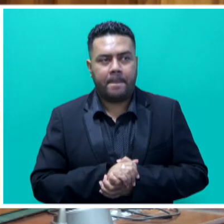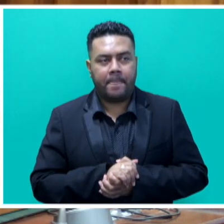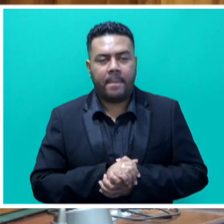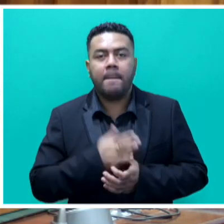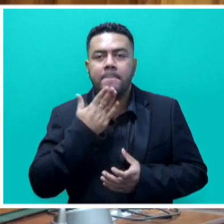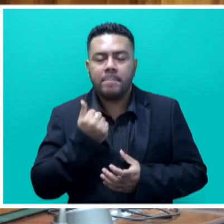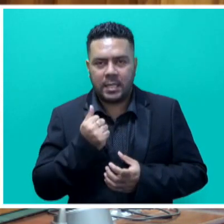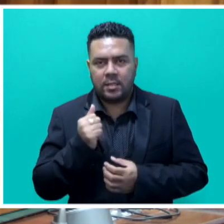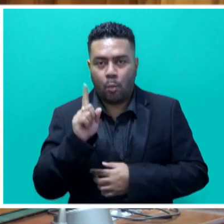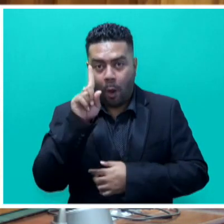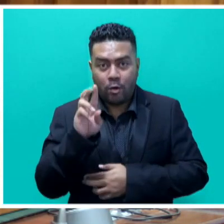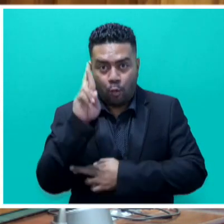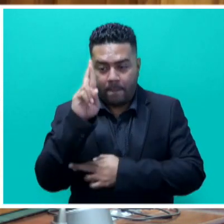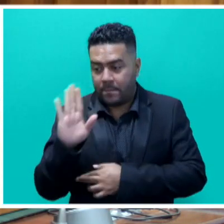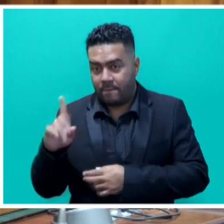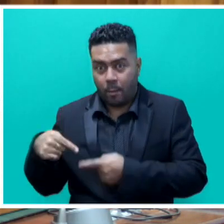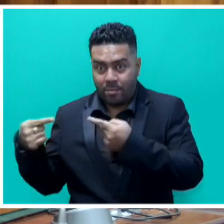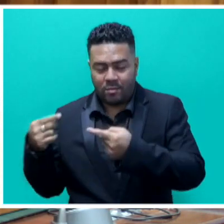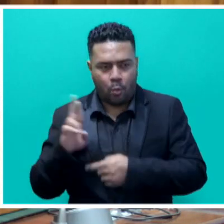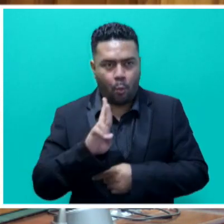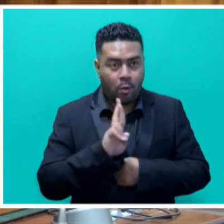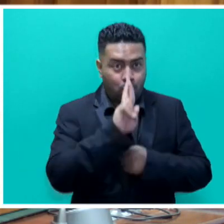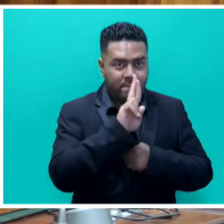Scrutineers, please proceed to the table.